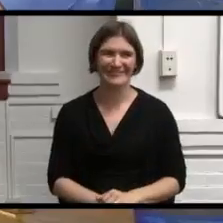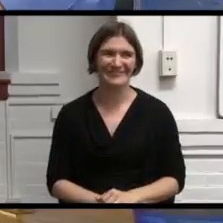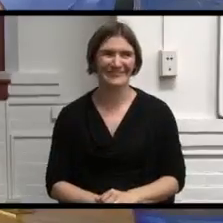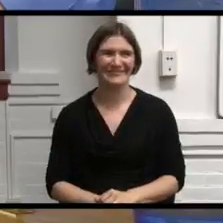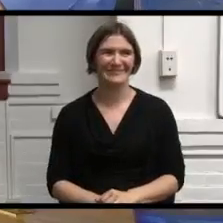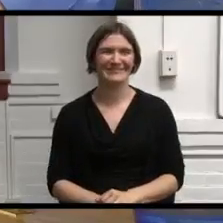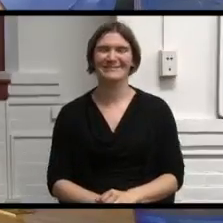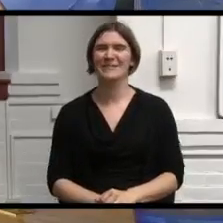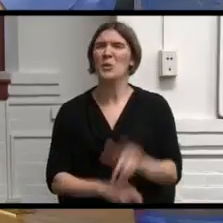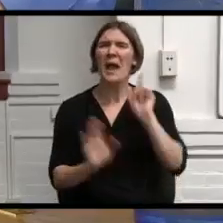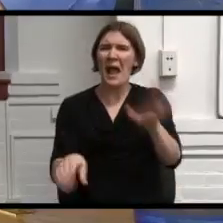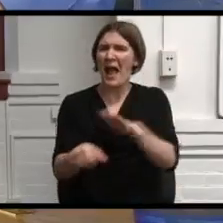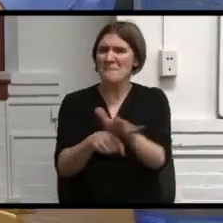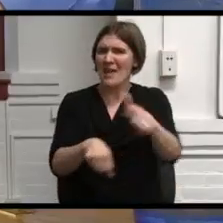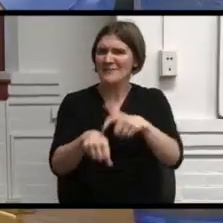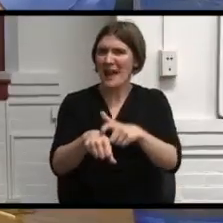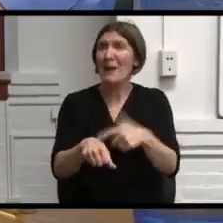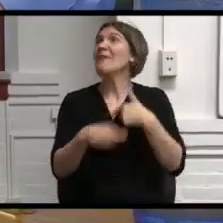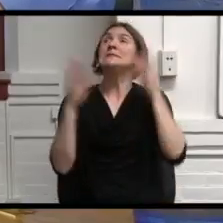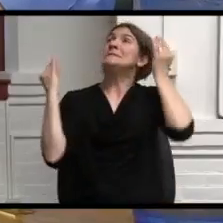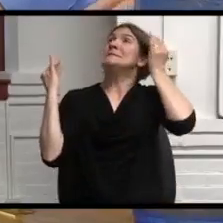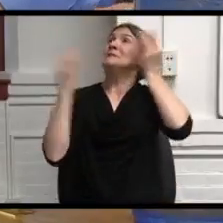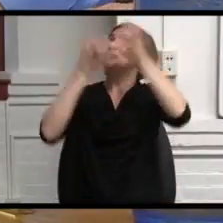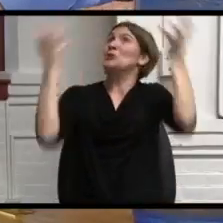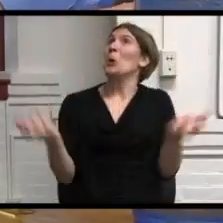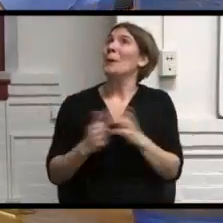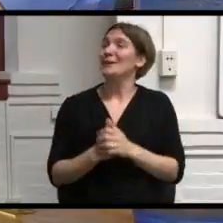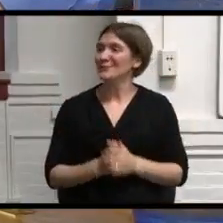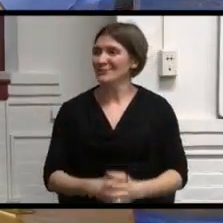do. Take your So time. much to say.